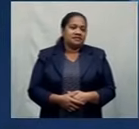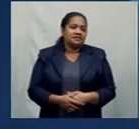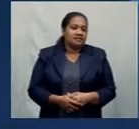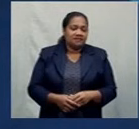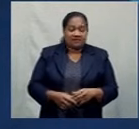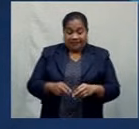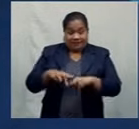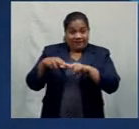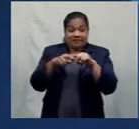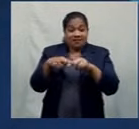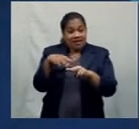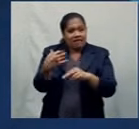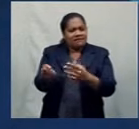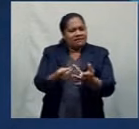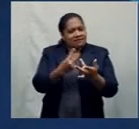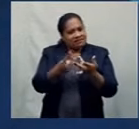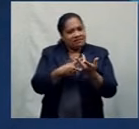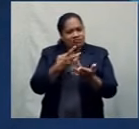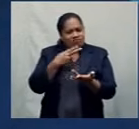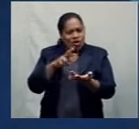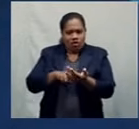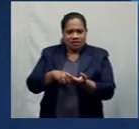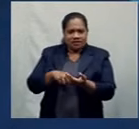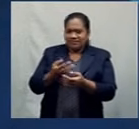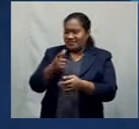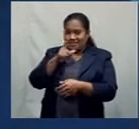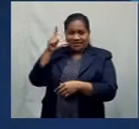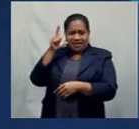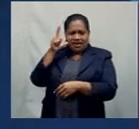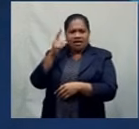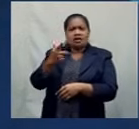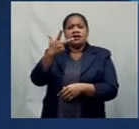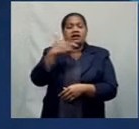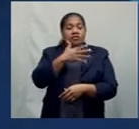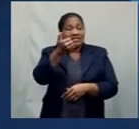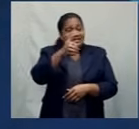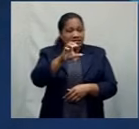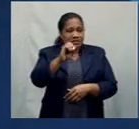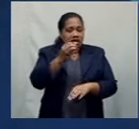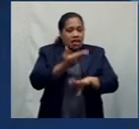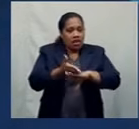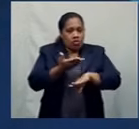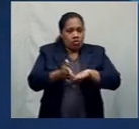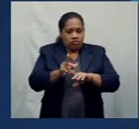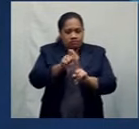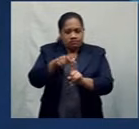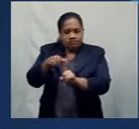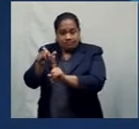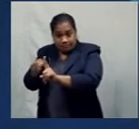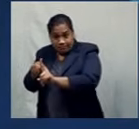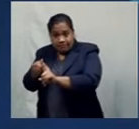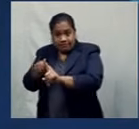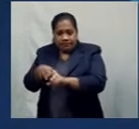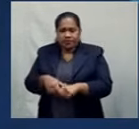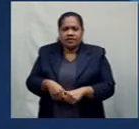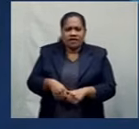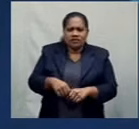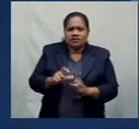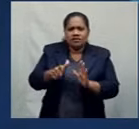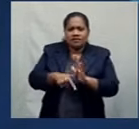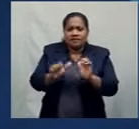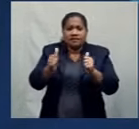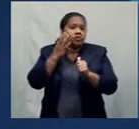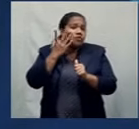Fiji has another record as of yesterday with 860 new cases of COVID-19 for the period ending at 8